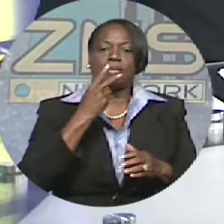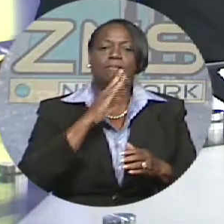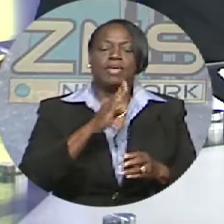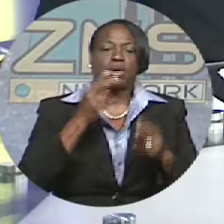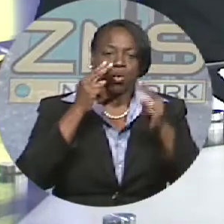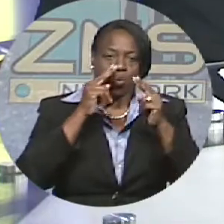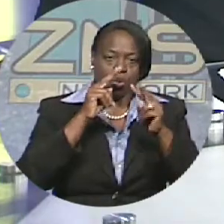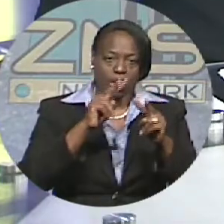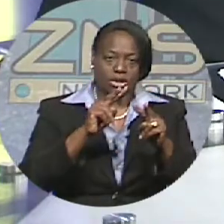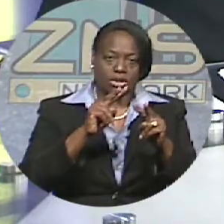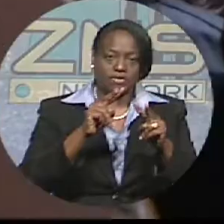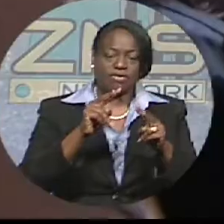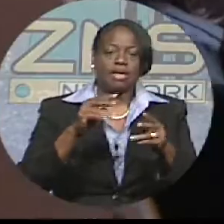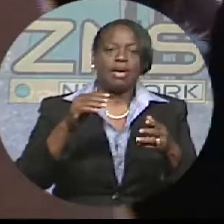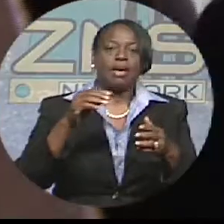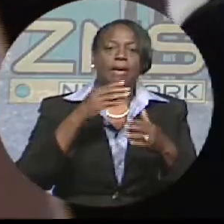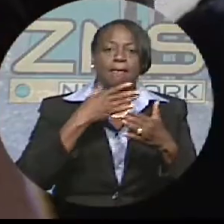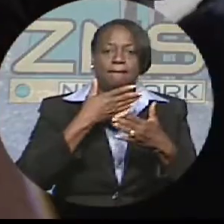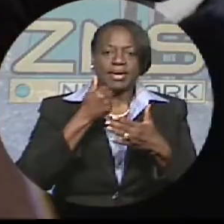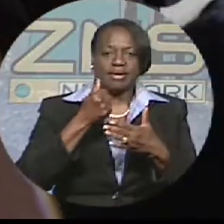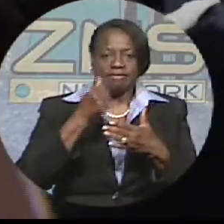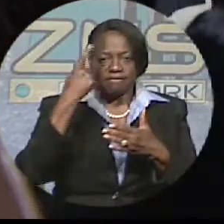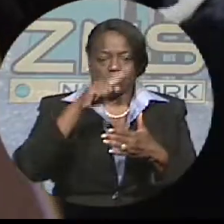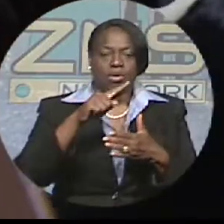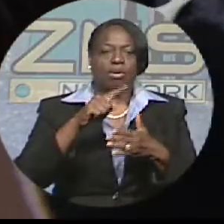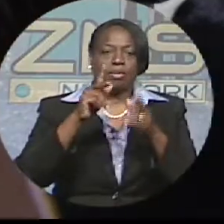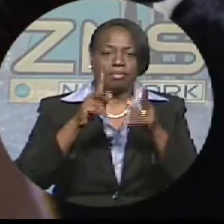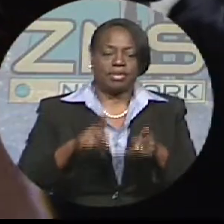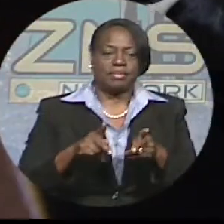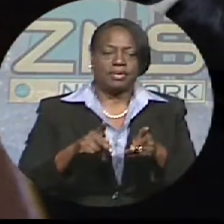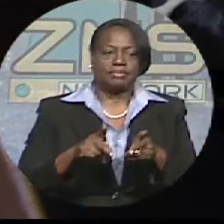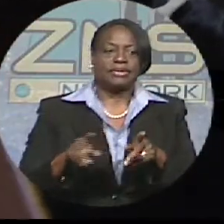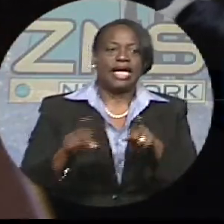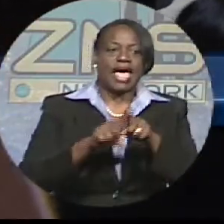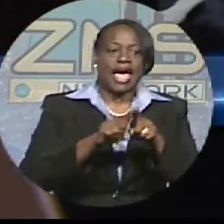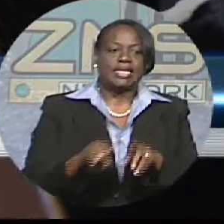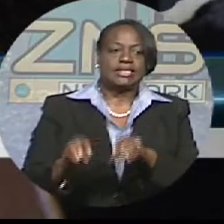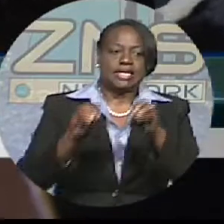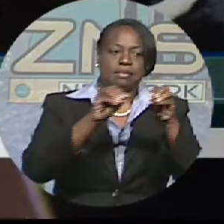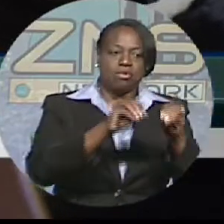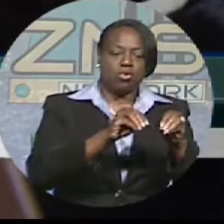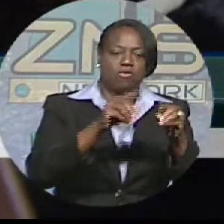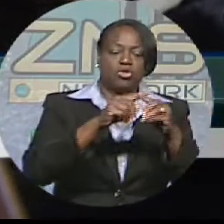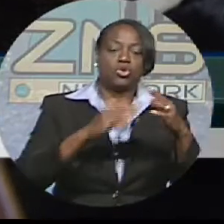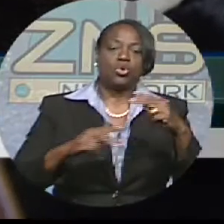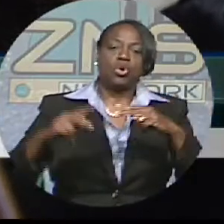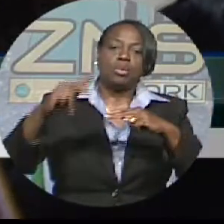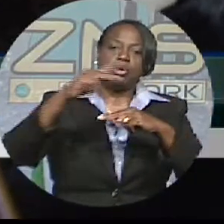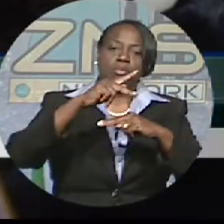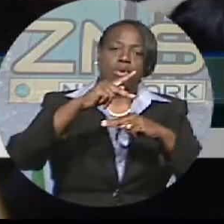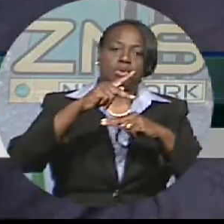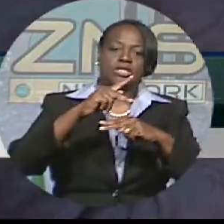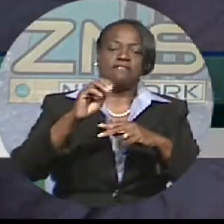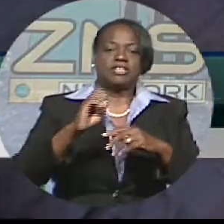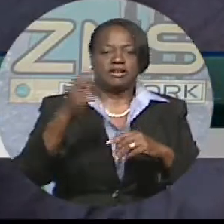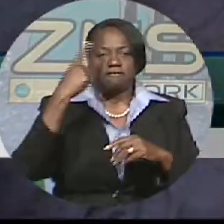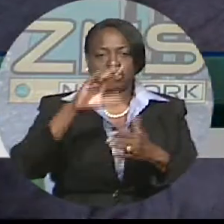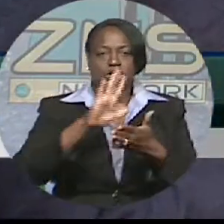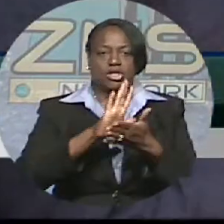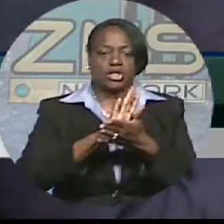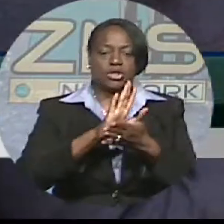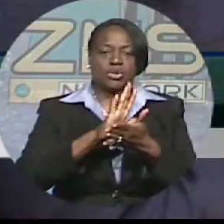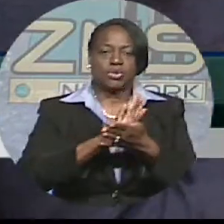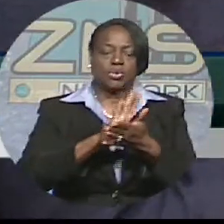for clients. As the Department of Social Services moves to modernize and promote efficiency in its food assistance program,